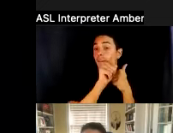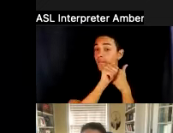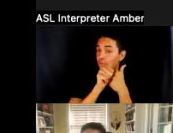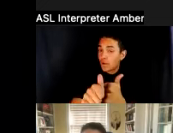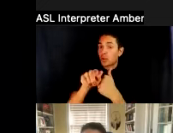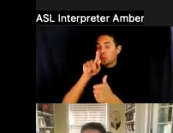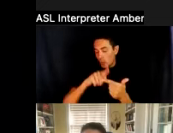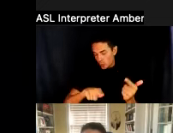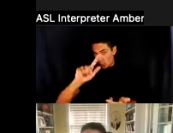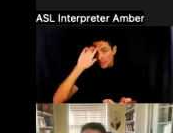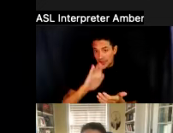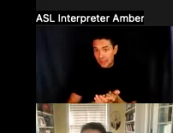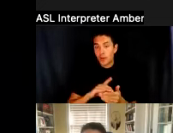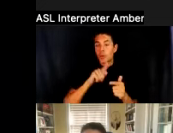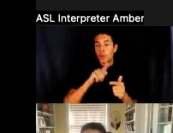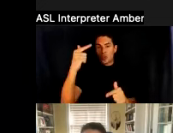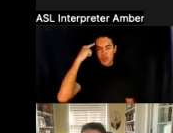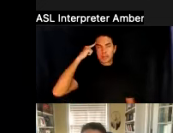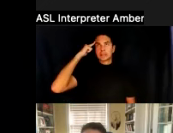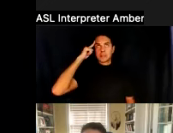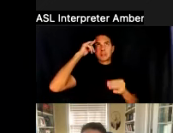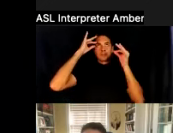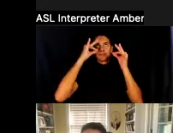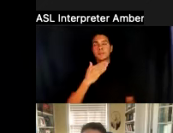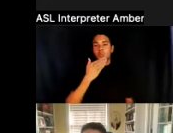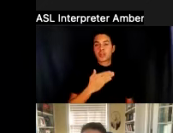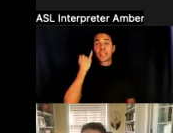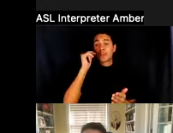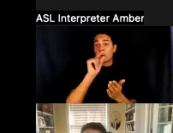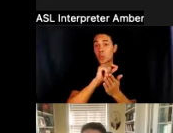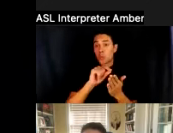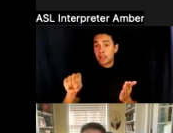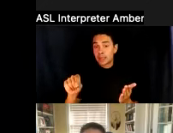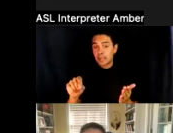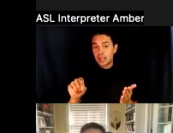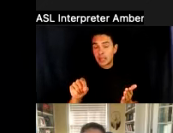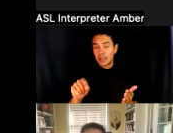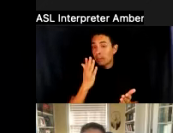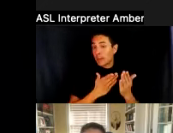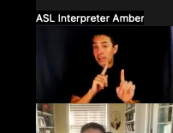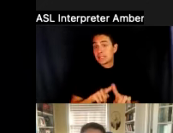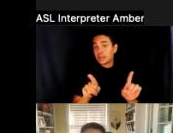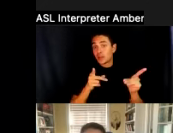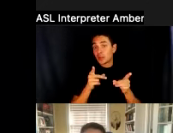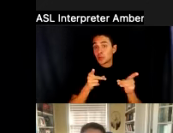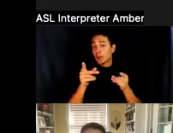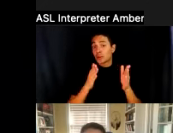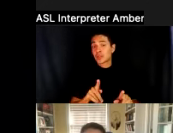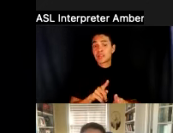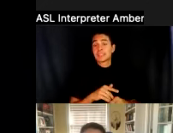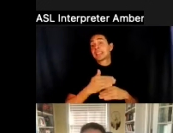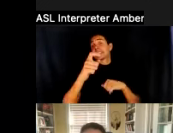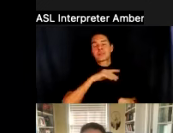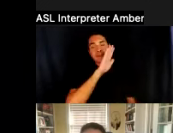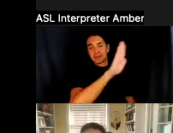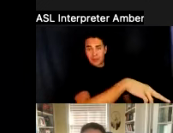you believed, but it would be really good if it was written, because then if you have a different director next time, you can say,